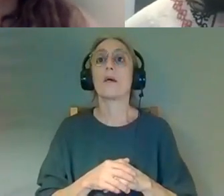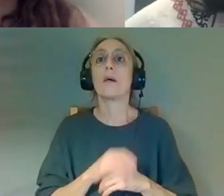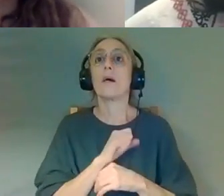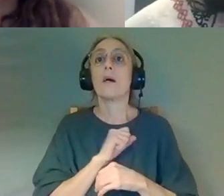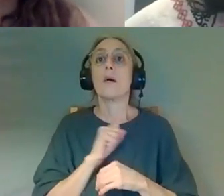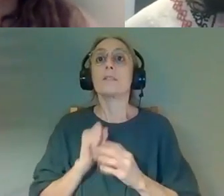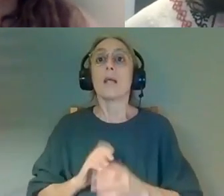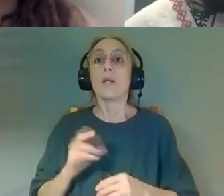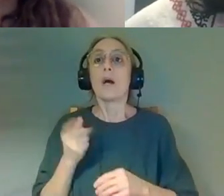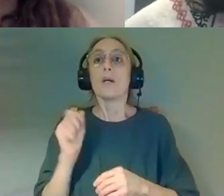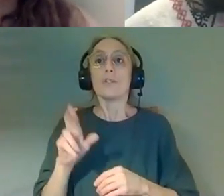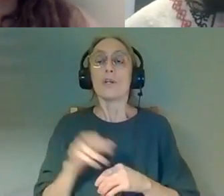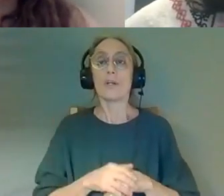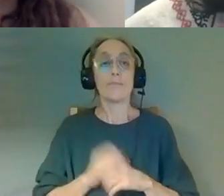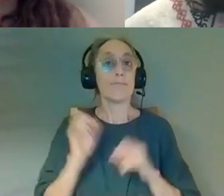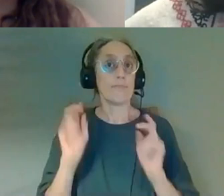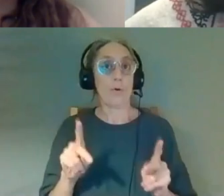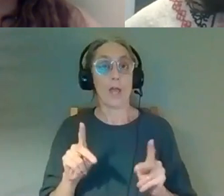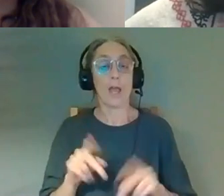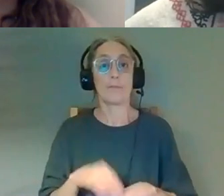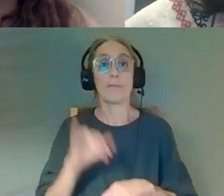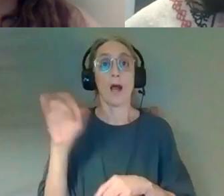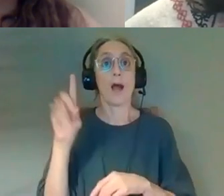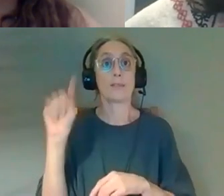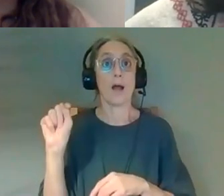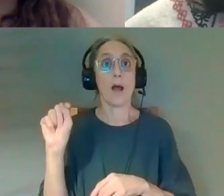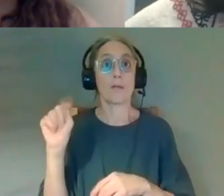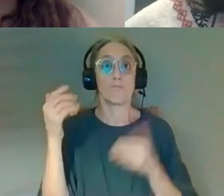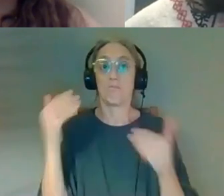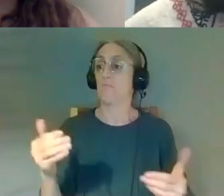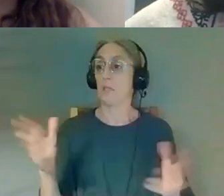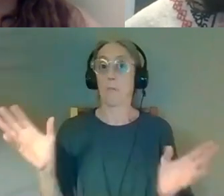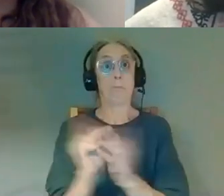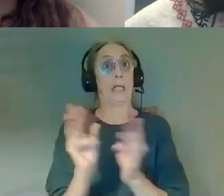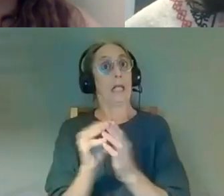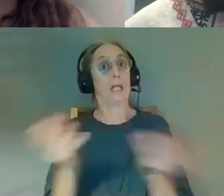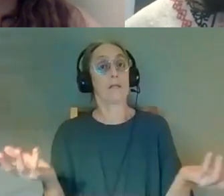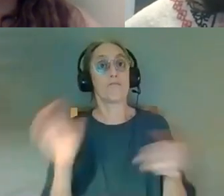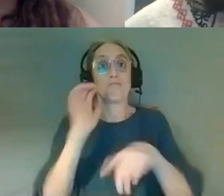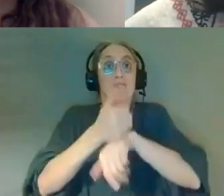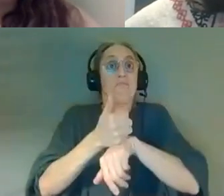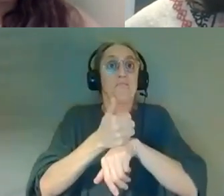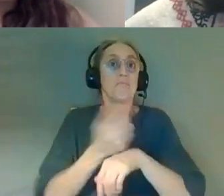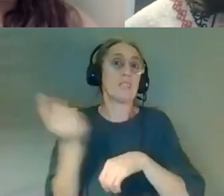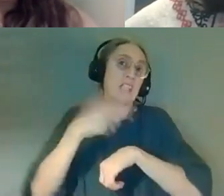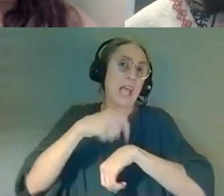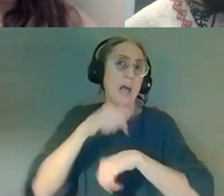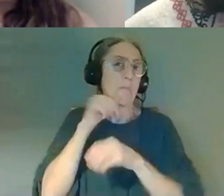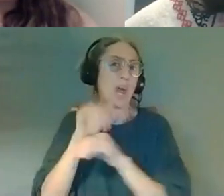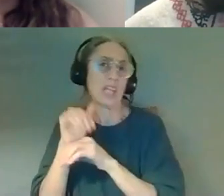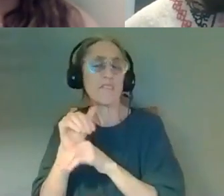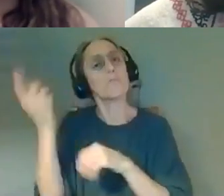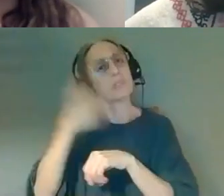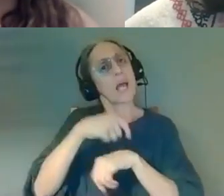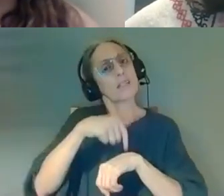need to have a meeting during the daytime. That's all. And you let me know and I can make sure that someone from IDOT